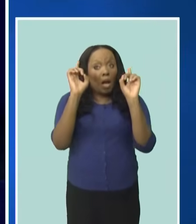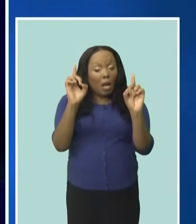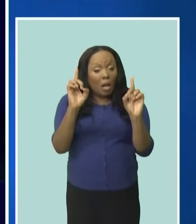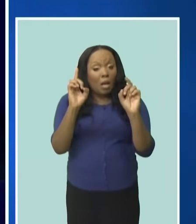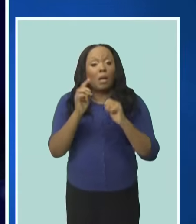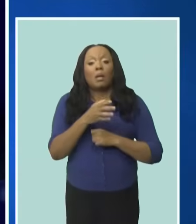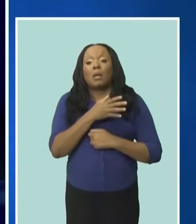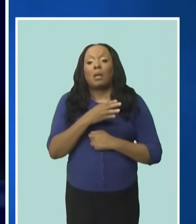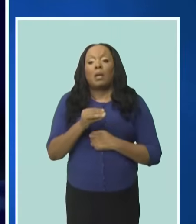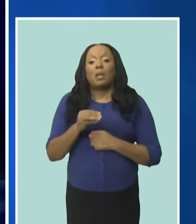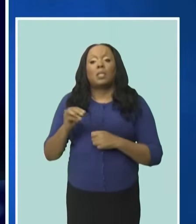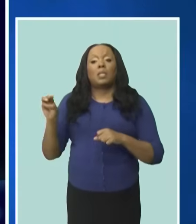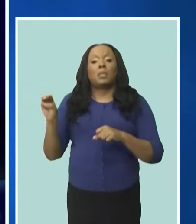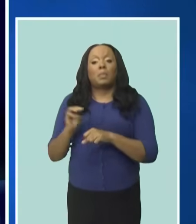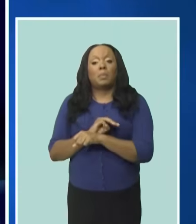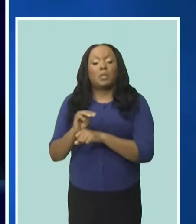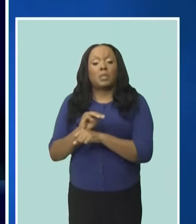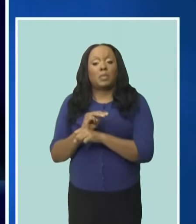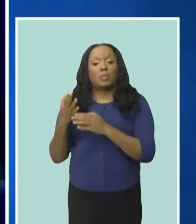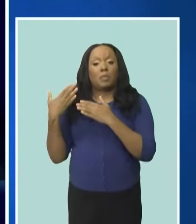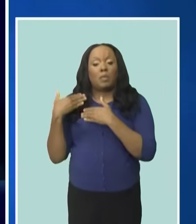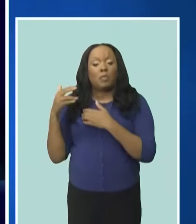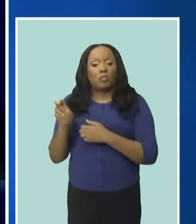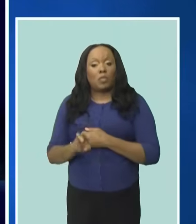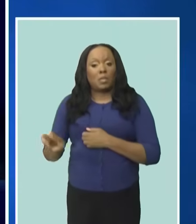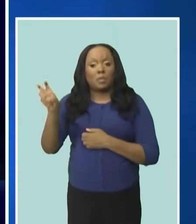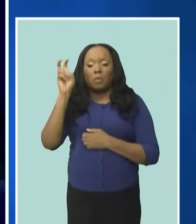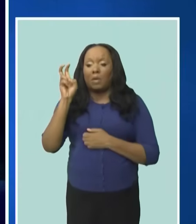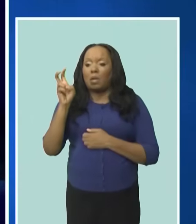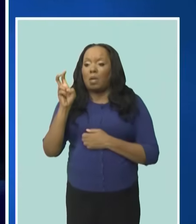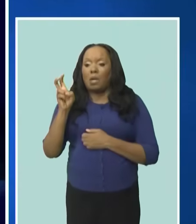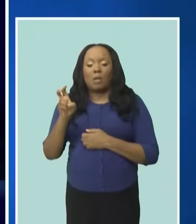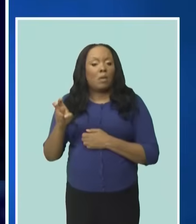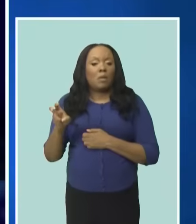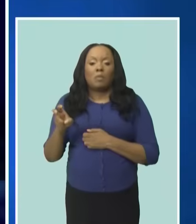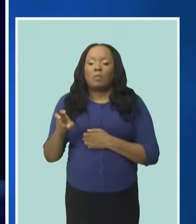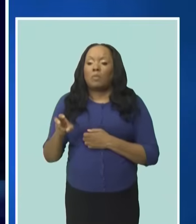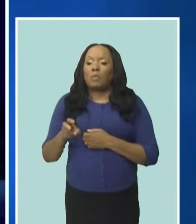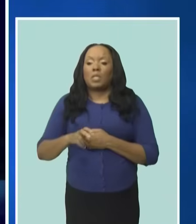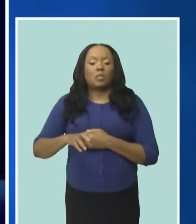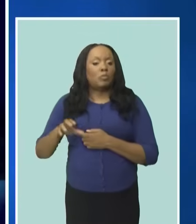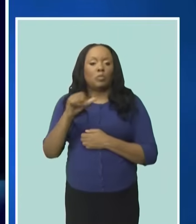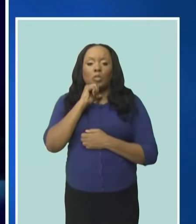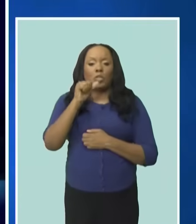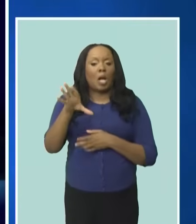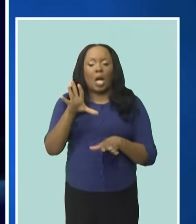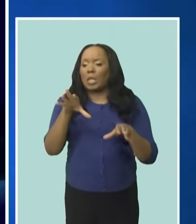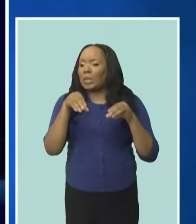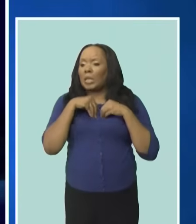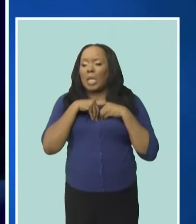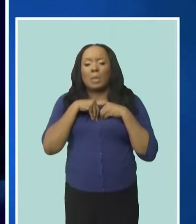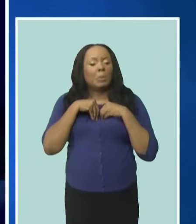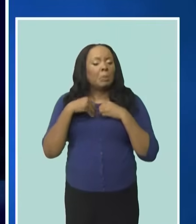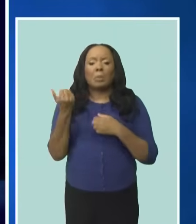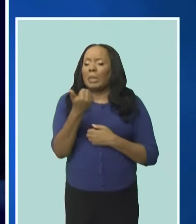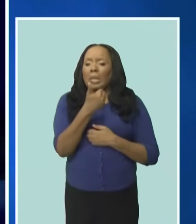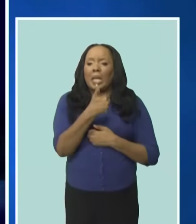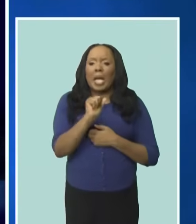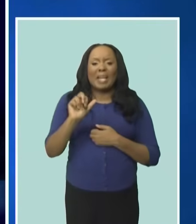Transformation and the Ministry of Transport and Works regarding dangerous driving practices by public service vehicle